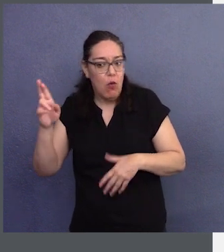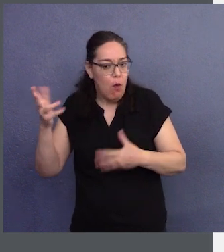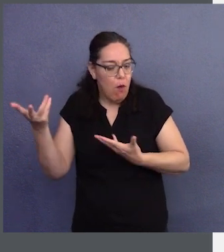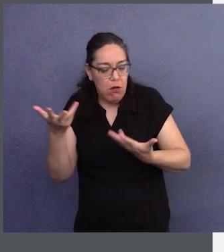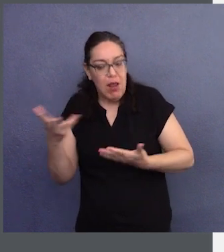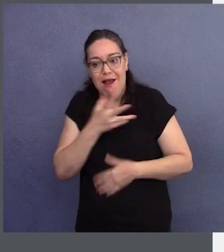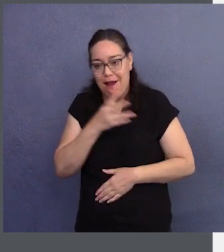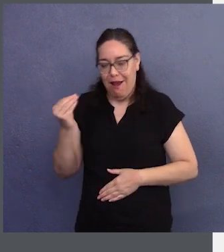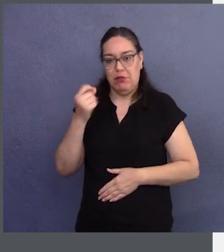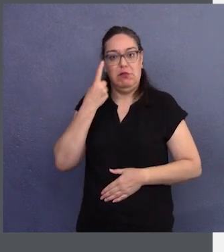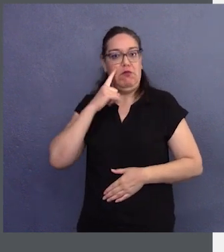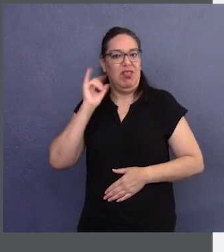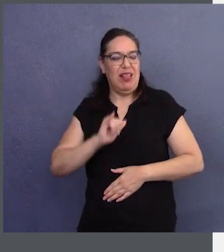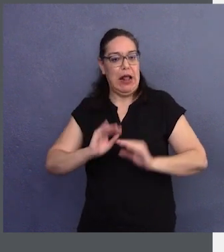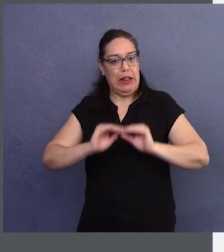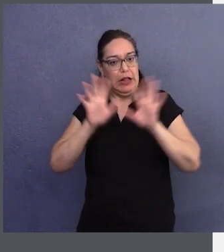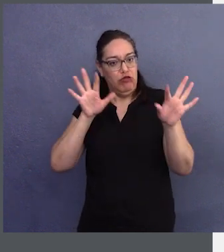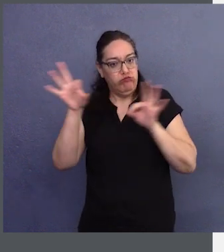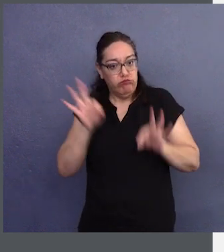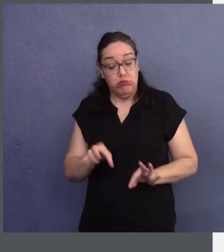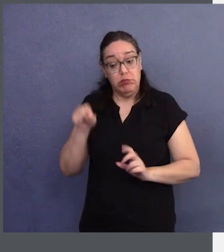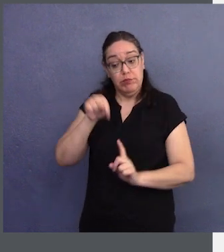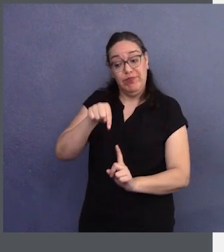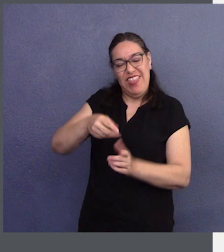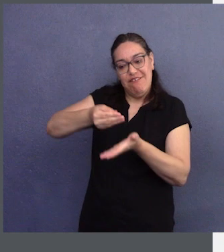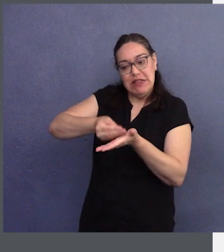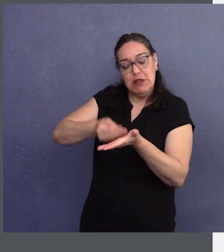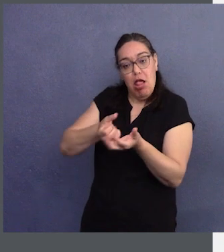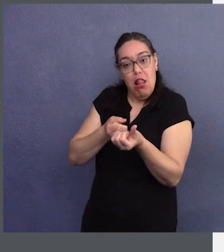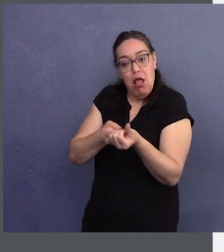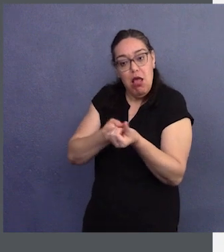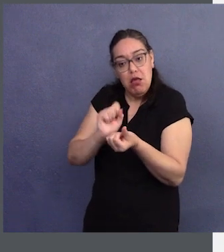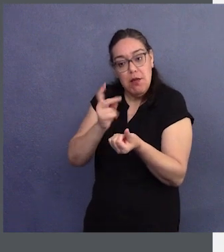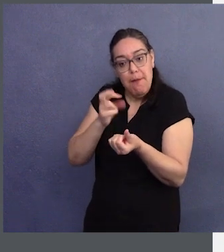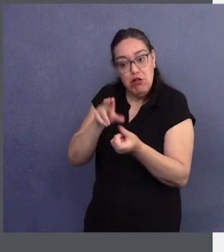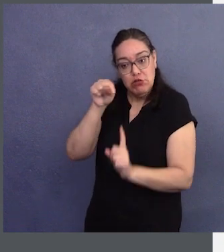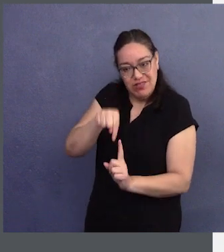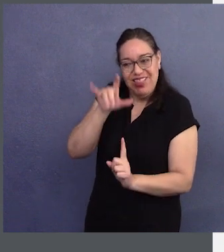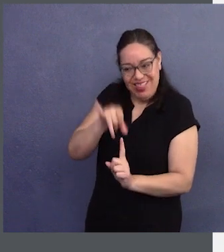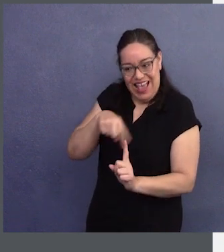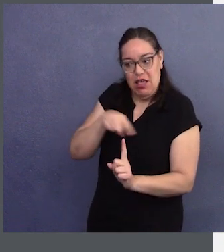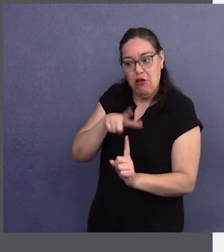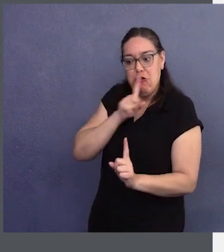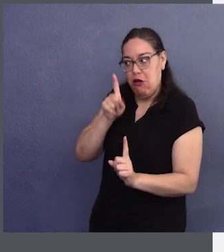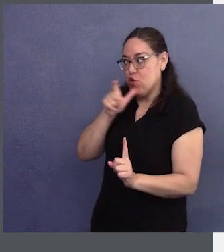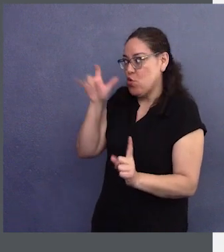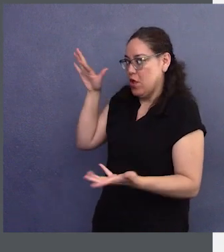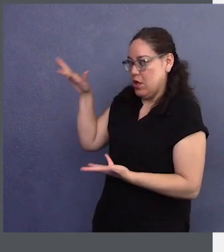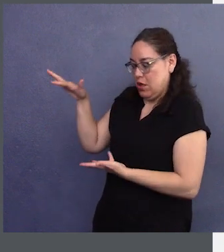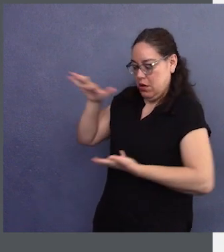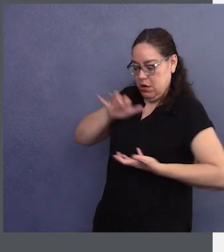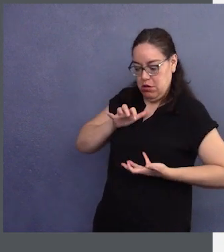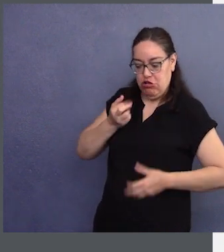make clear that the fiscal sponsor is the receiver of the grant